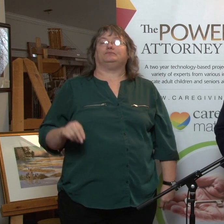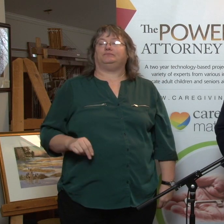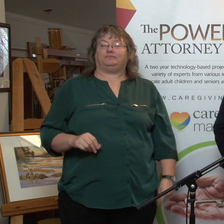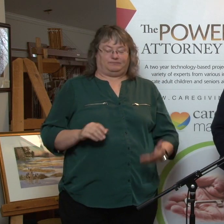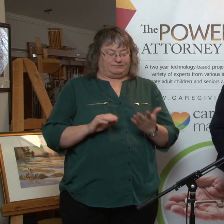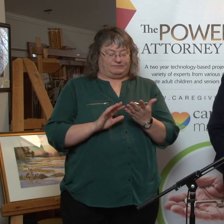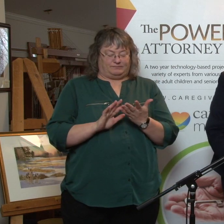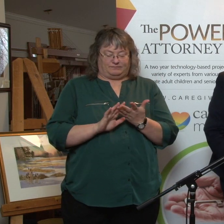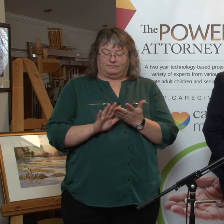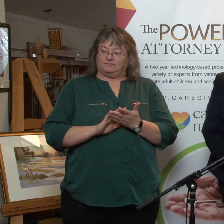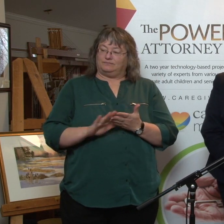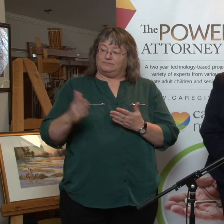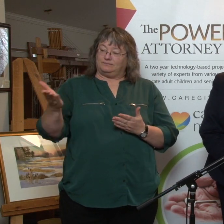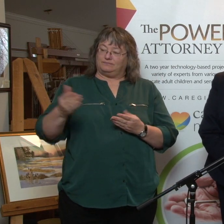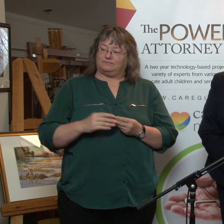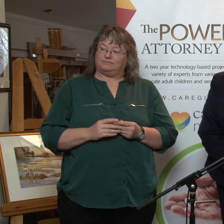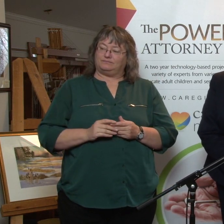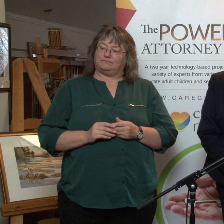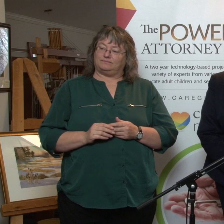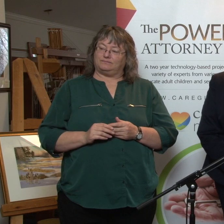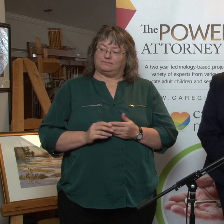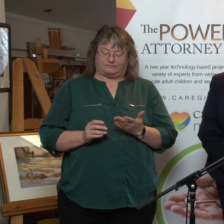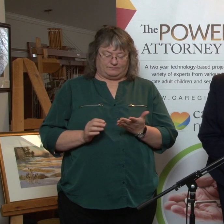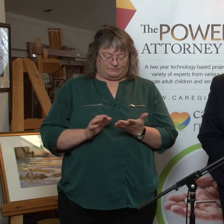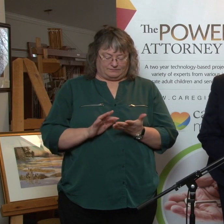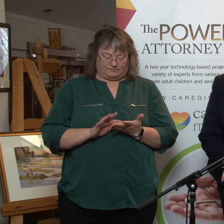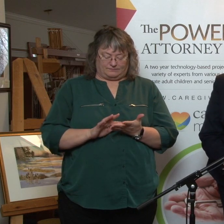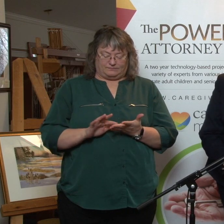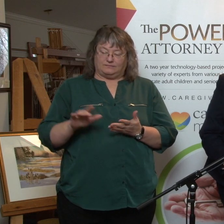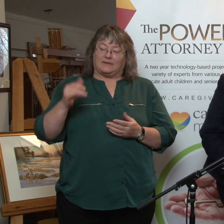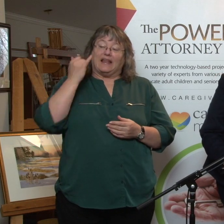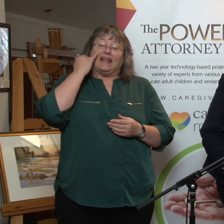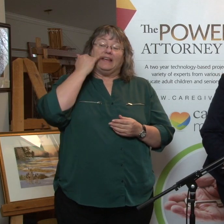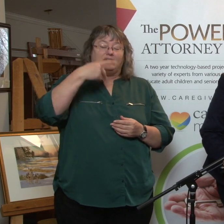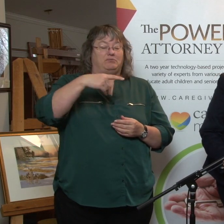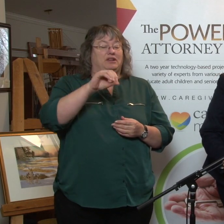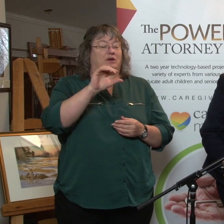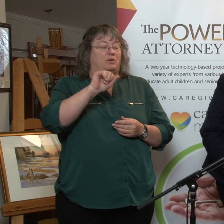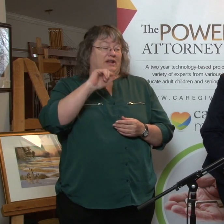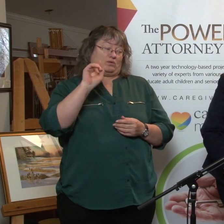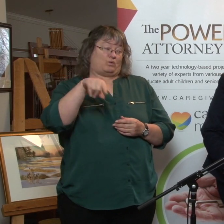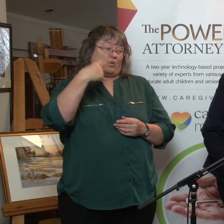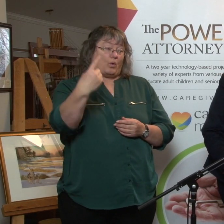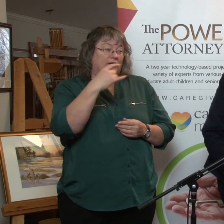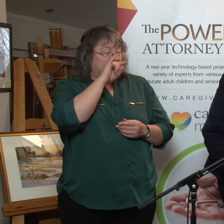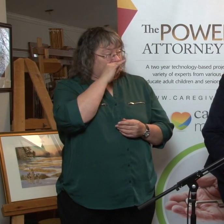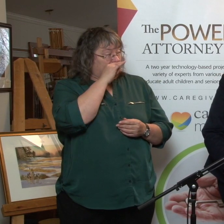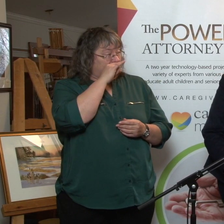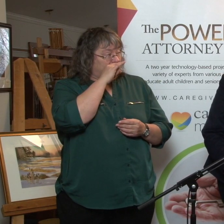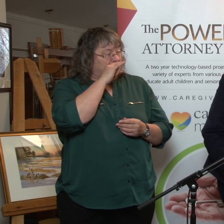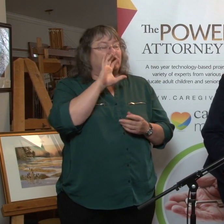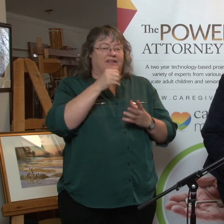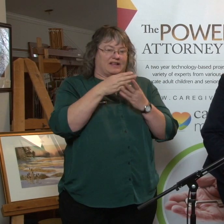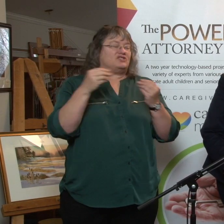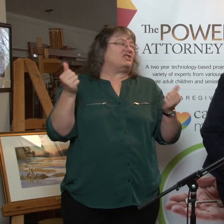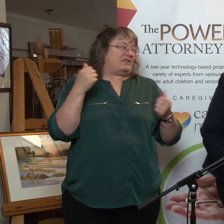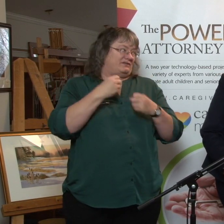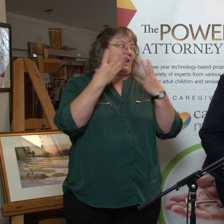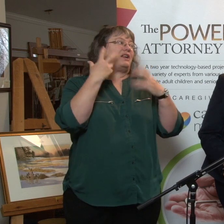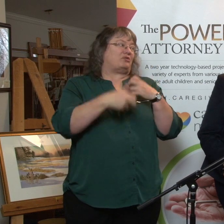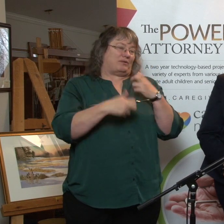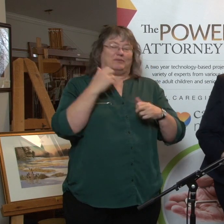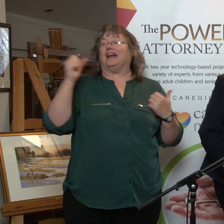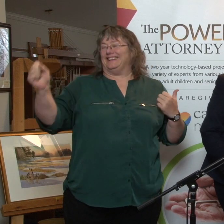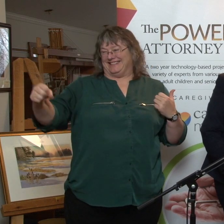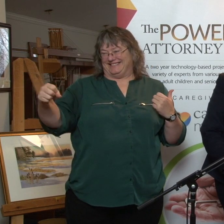Good question. Yes, ma'am. If your power of attorney is an only child, this resolves a lot of problems, does it not?